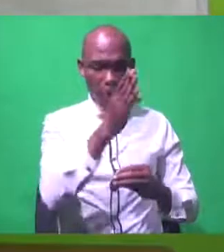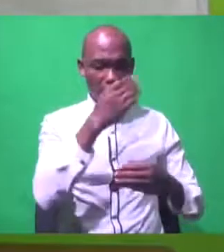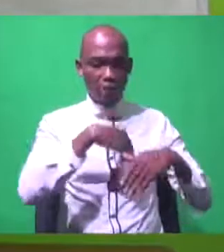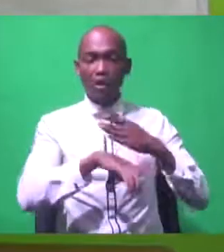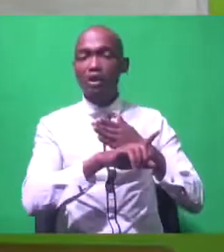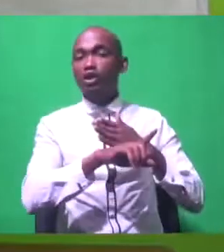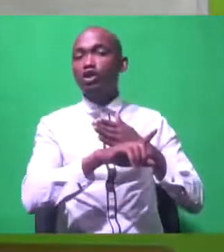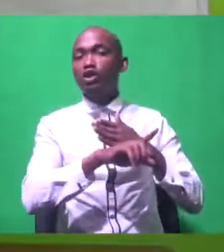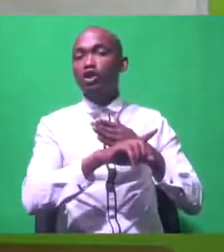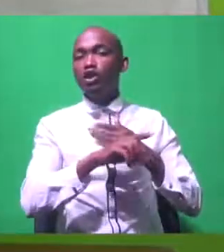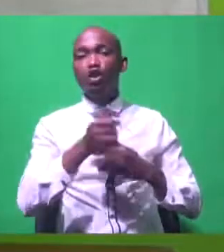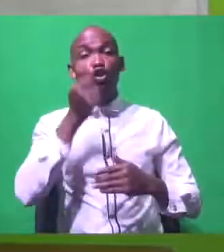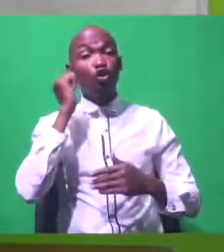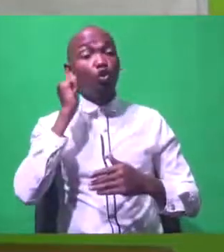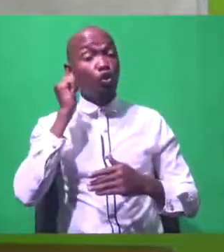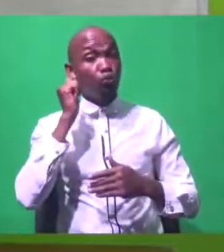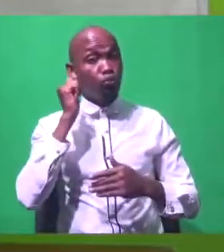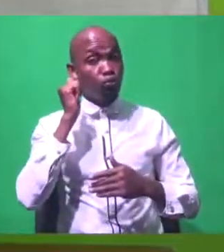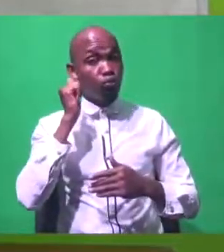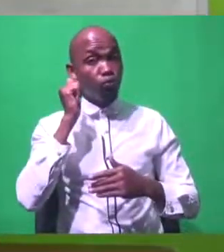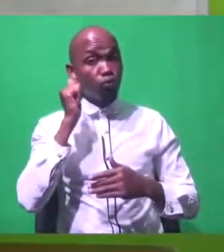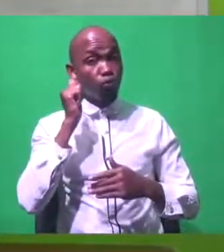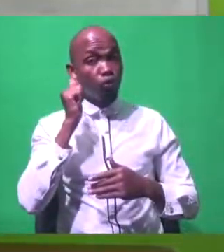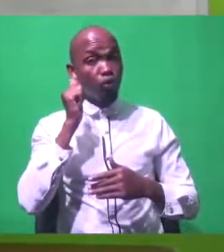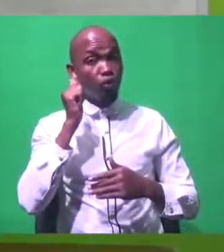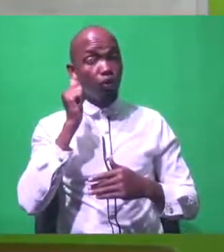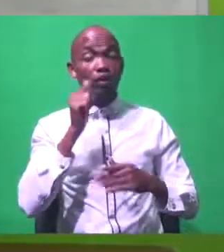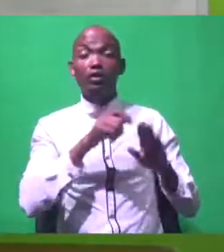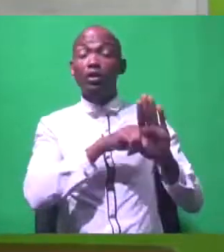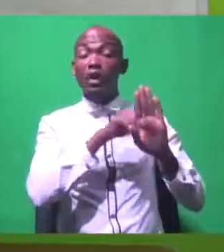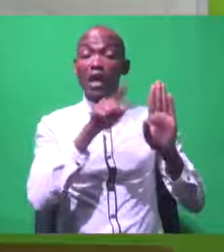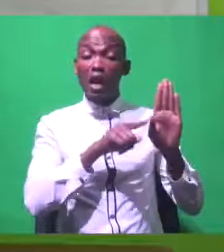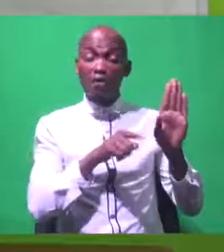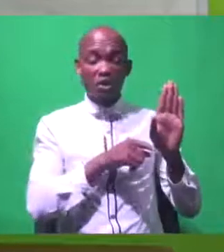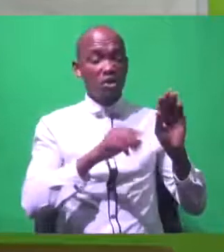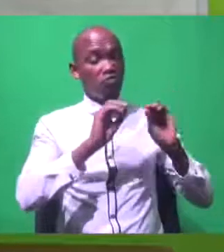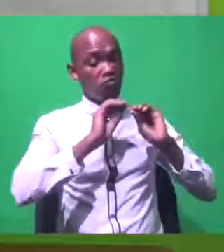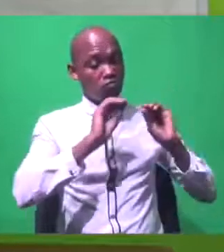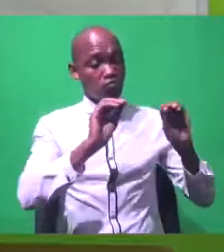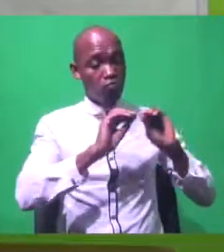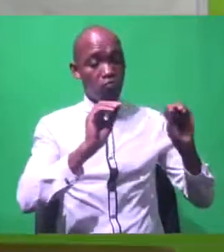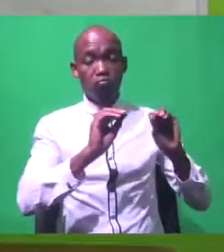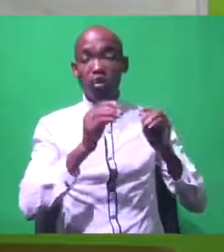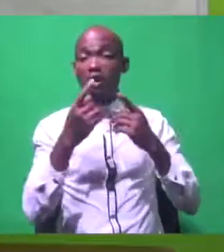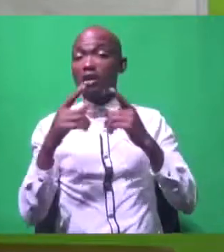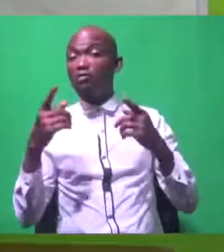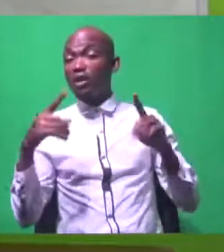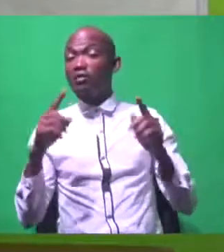means the Africans were taught various issues